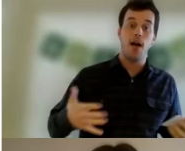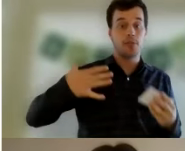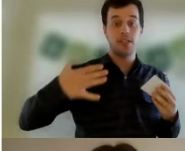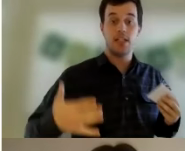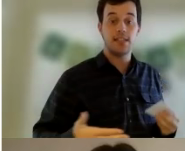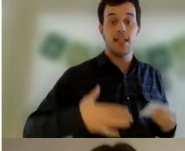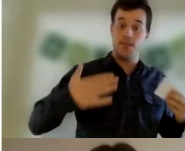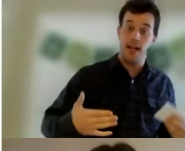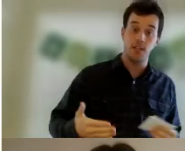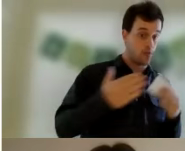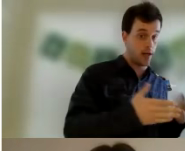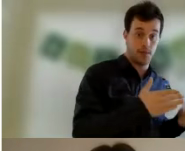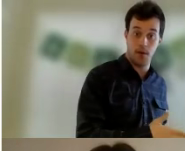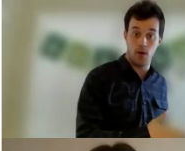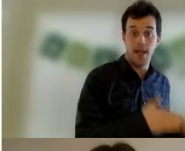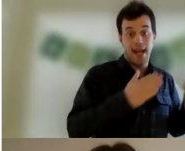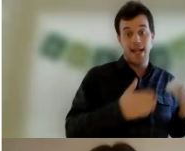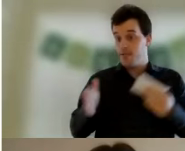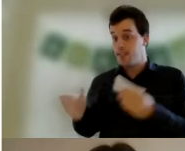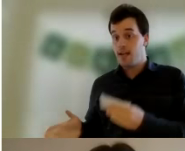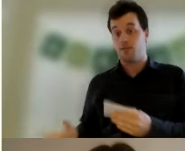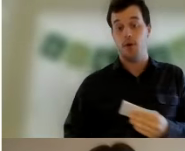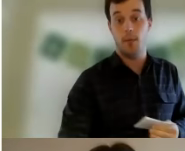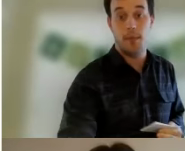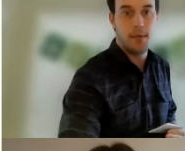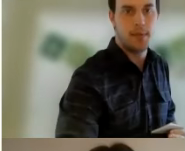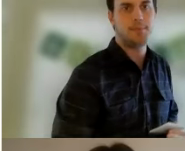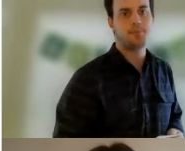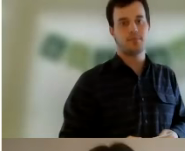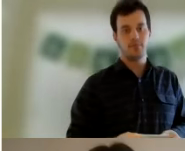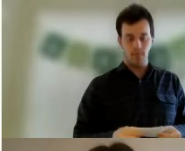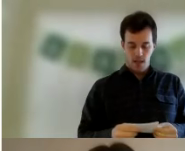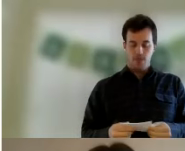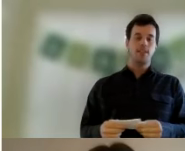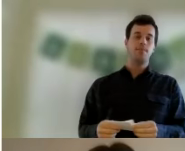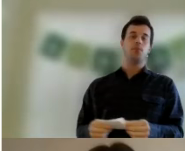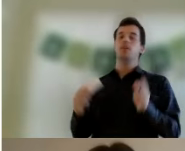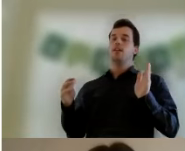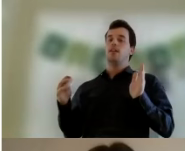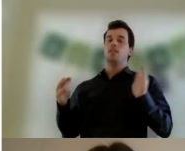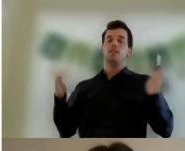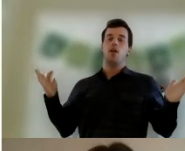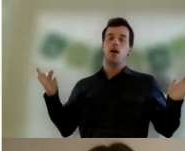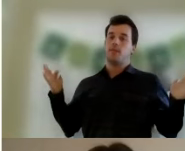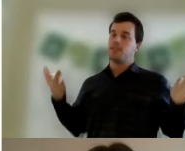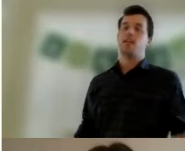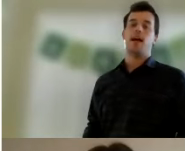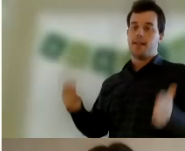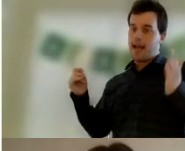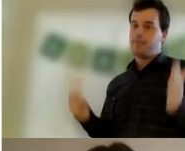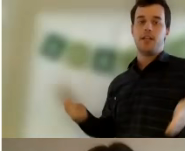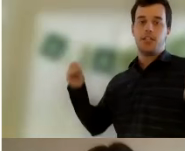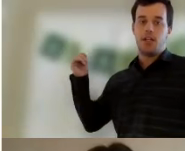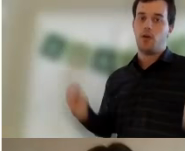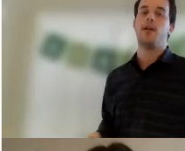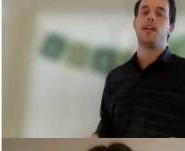Because now I will discuss the advantages of working from home and even studying from home. For example,